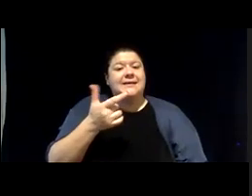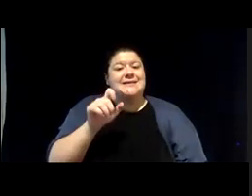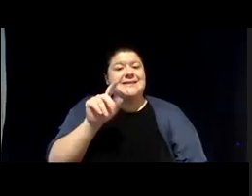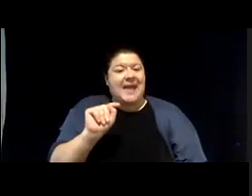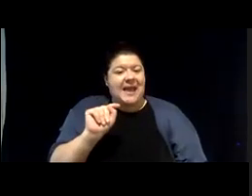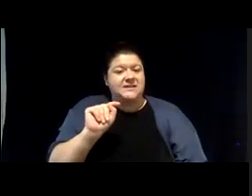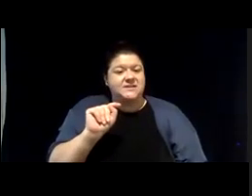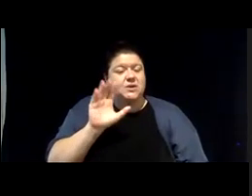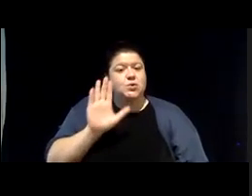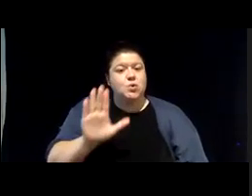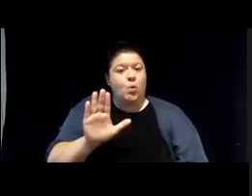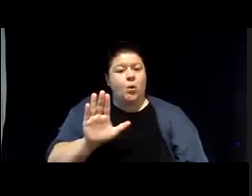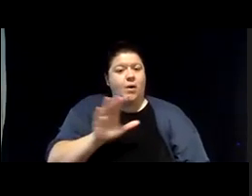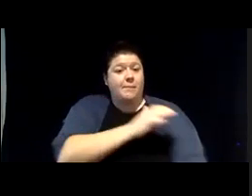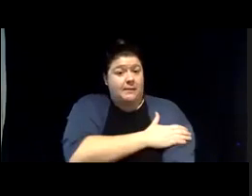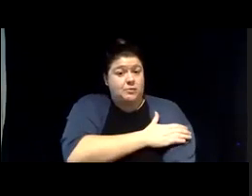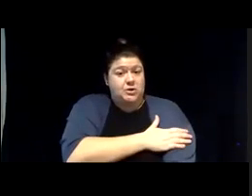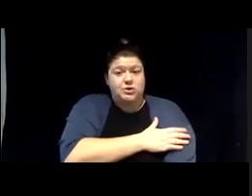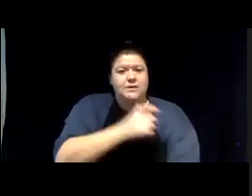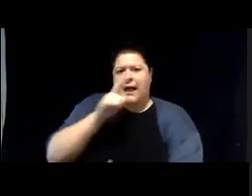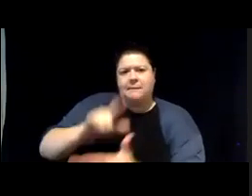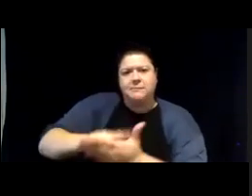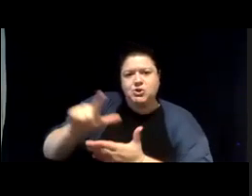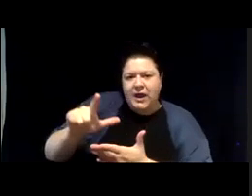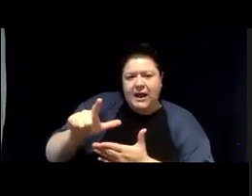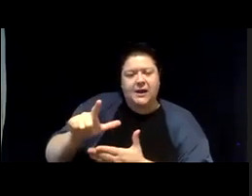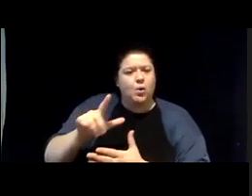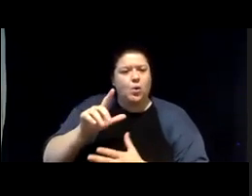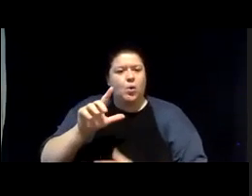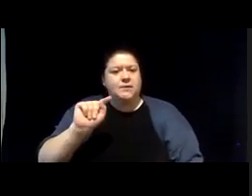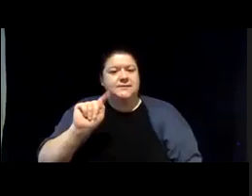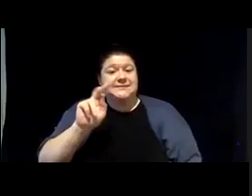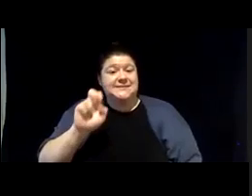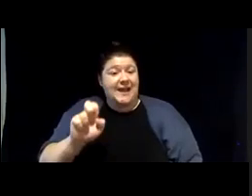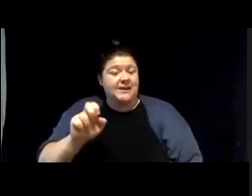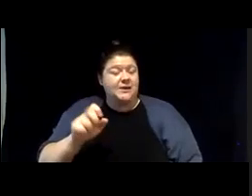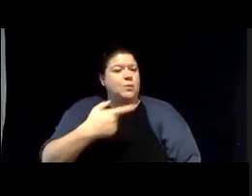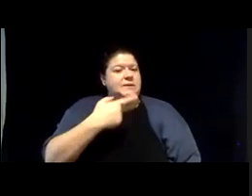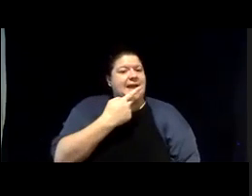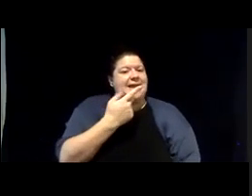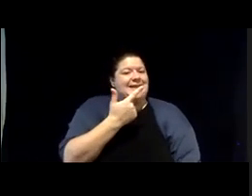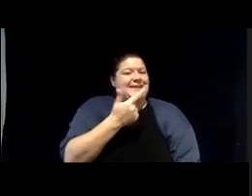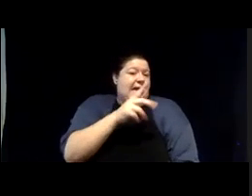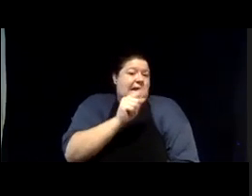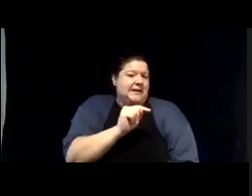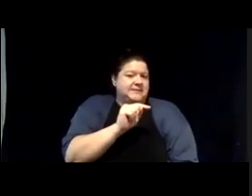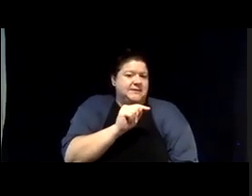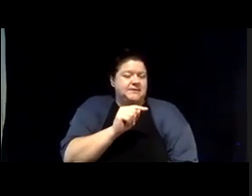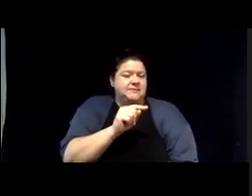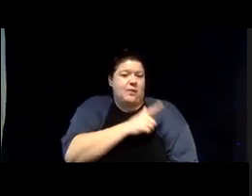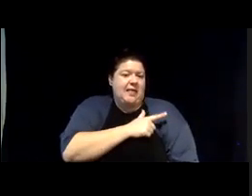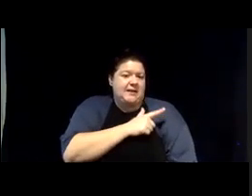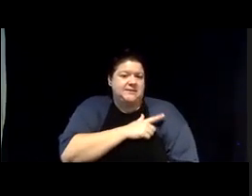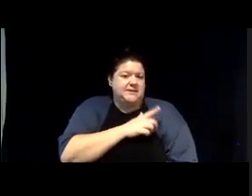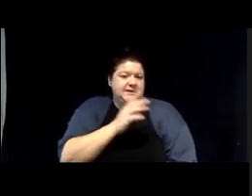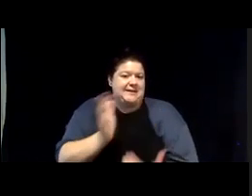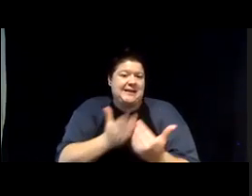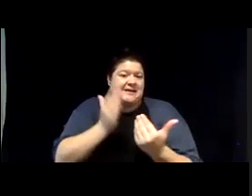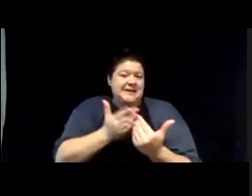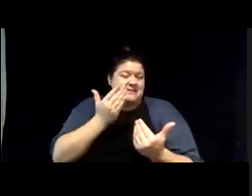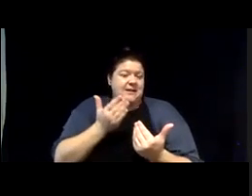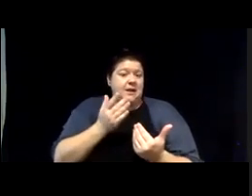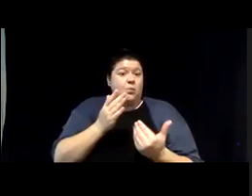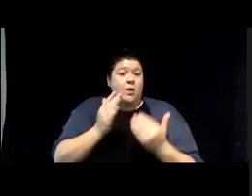and it's not like I'm going to check or I'm going to take it. We just use a word because it's easy to use, right? And we overgeneralize that